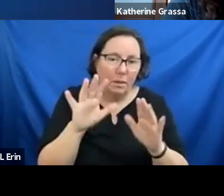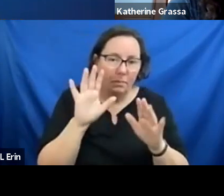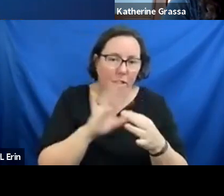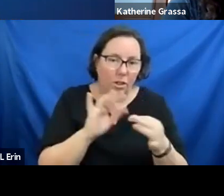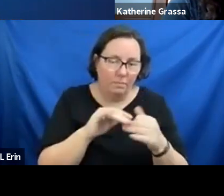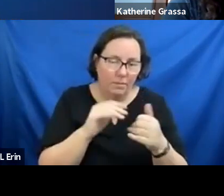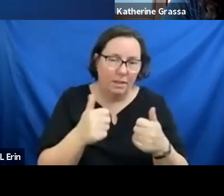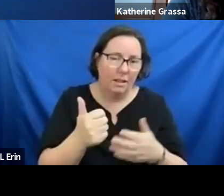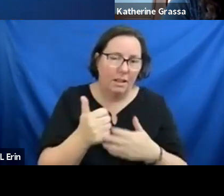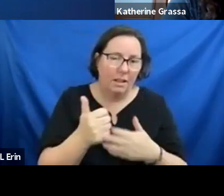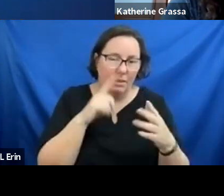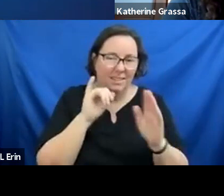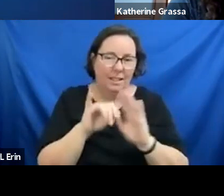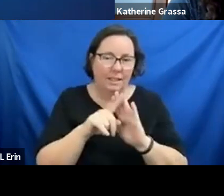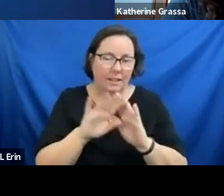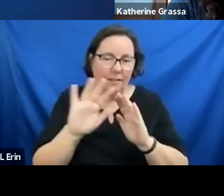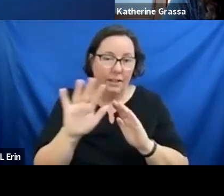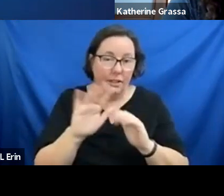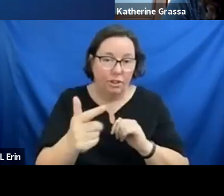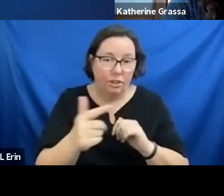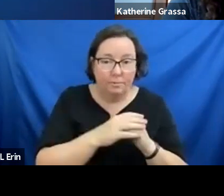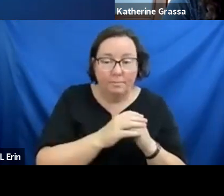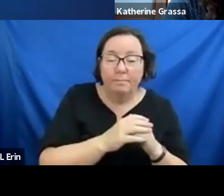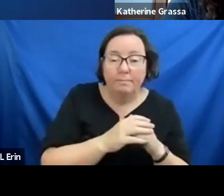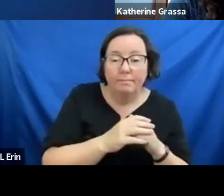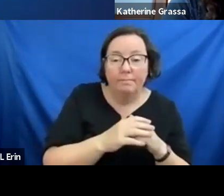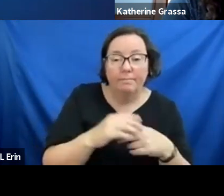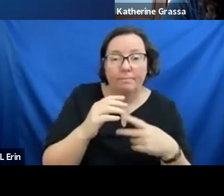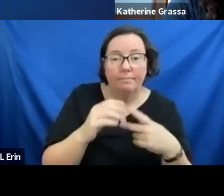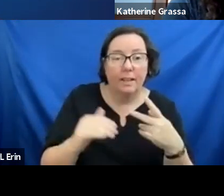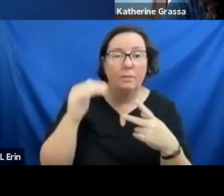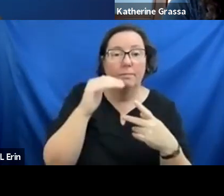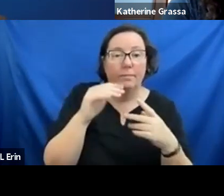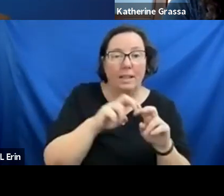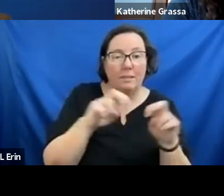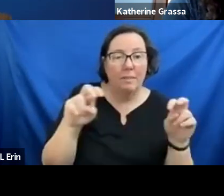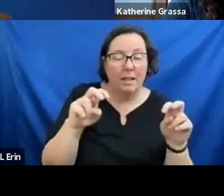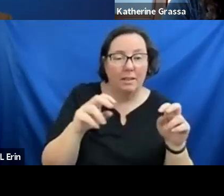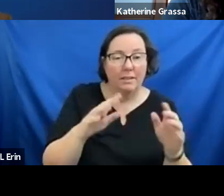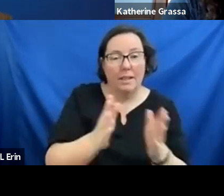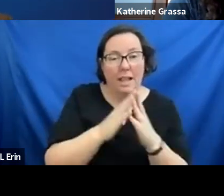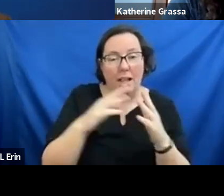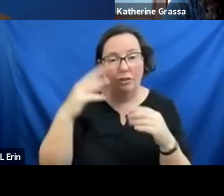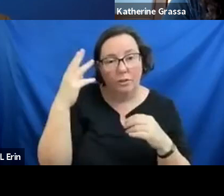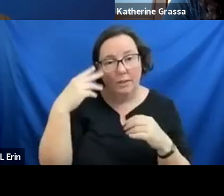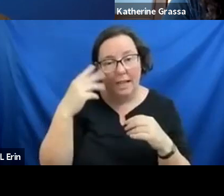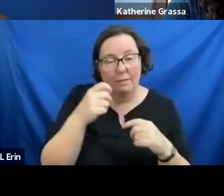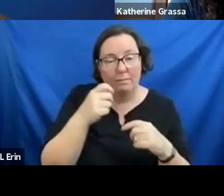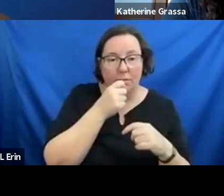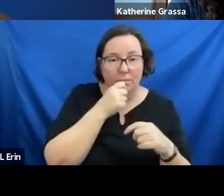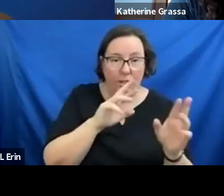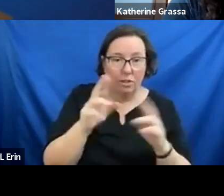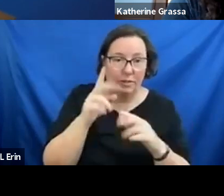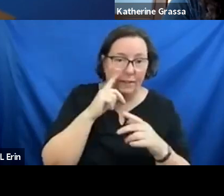to identify you when it's your turn to testify. I will move you up as a panelist and we will ask you to turn on your camera for public